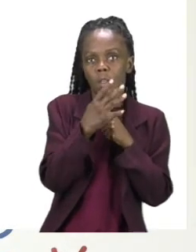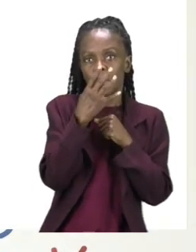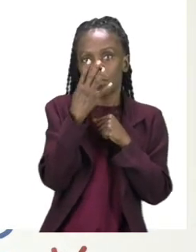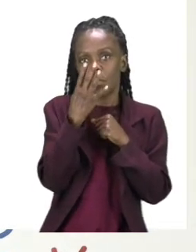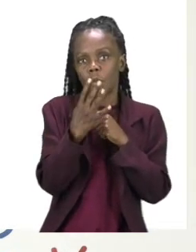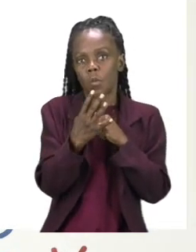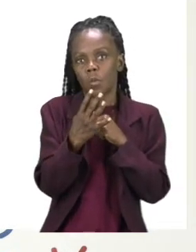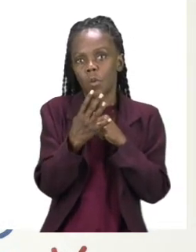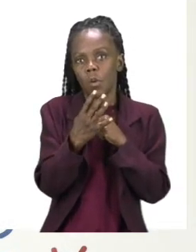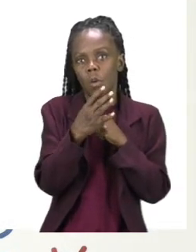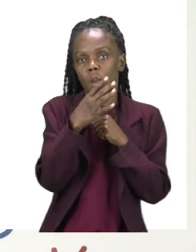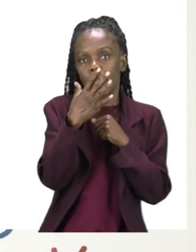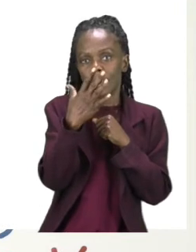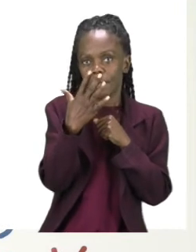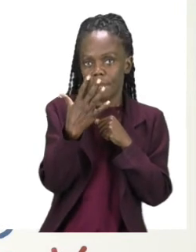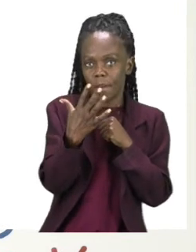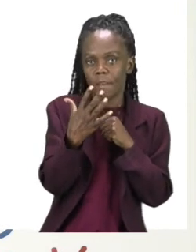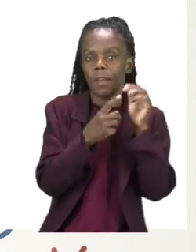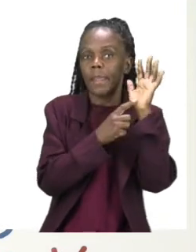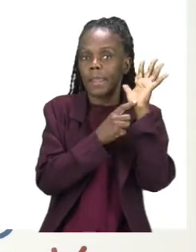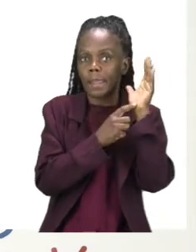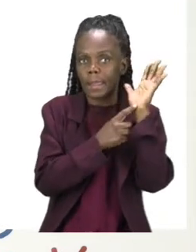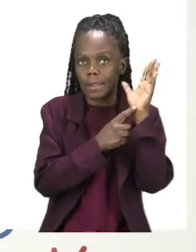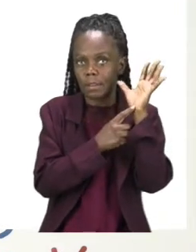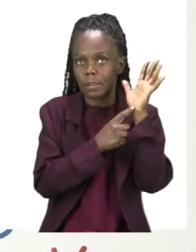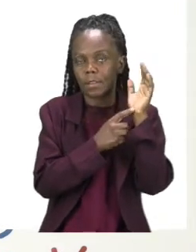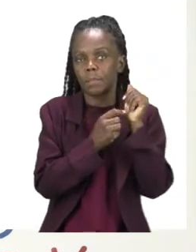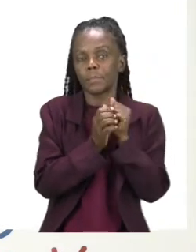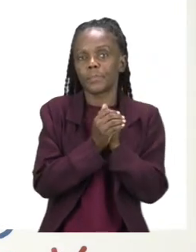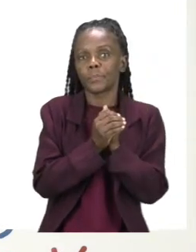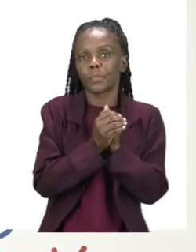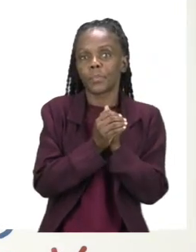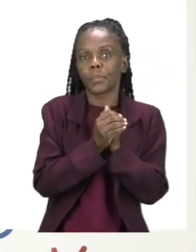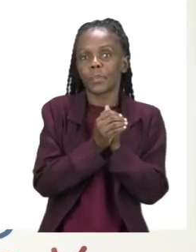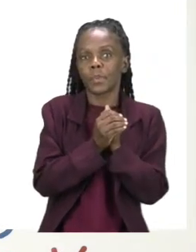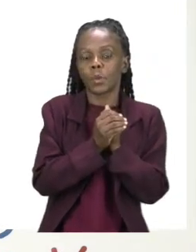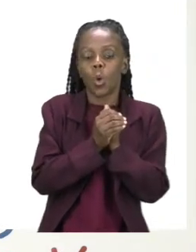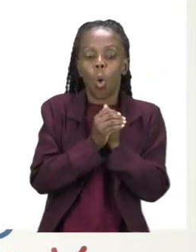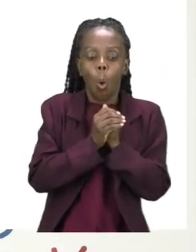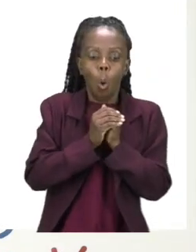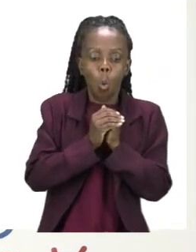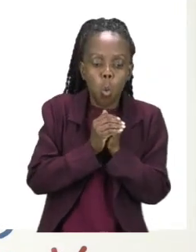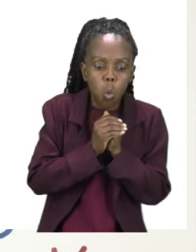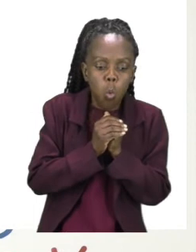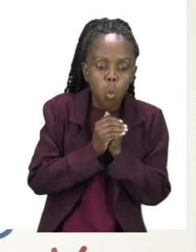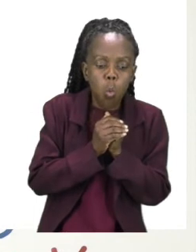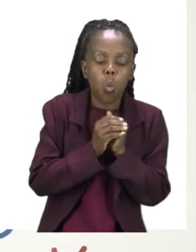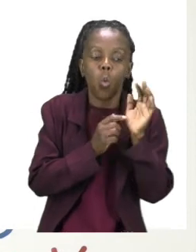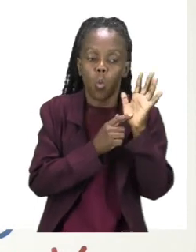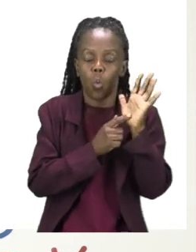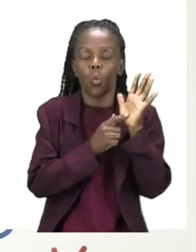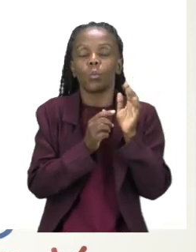4, and 5. And we are going to blow the candles out. I want you to help me